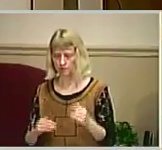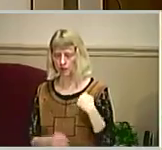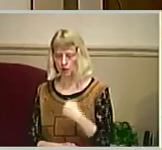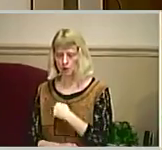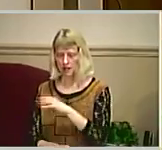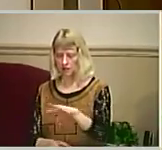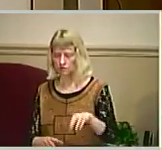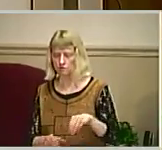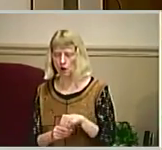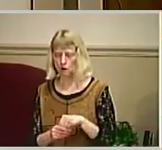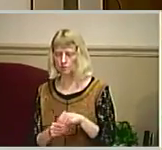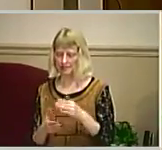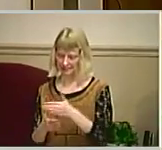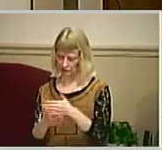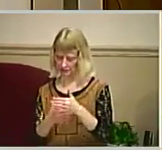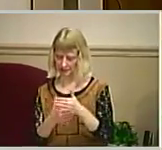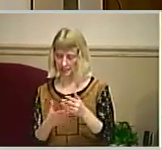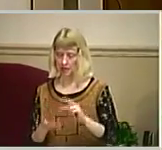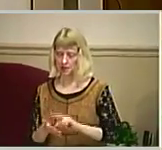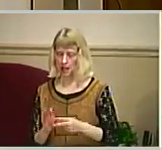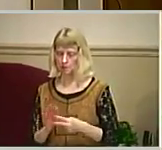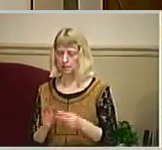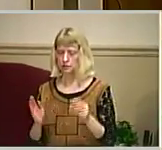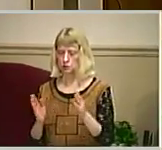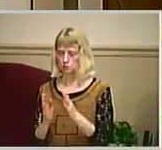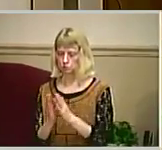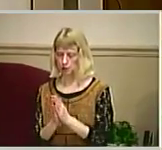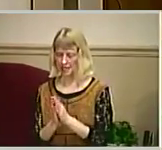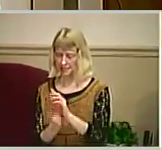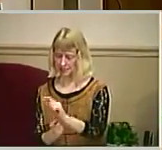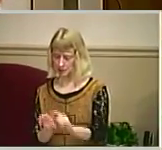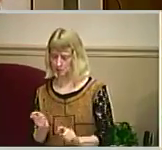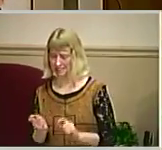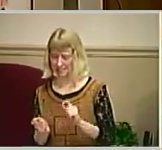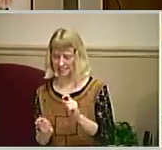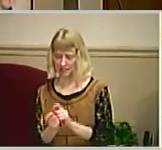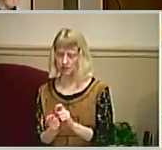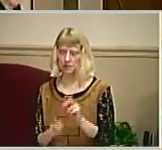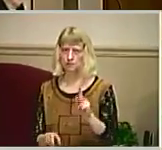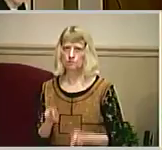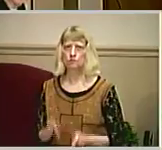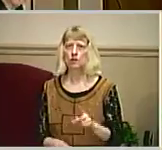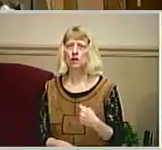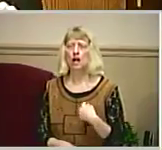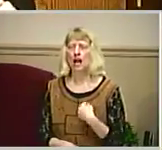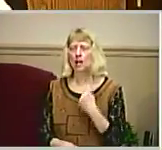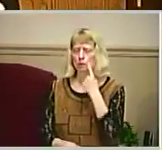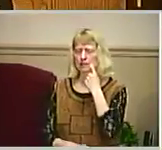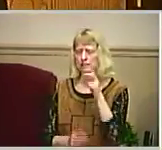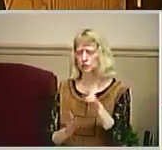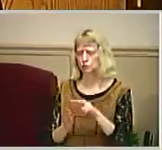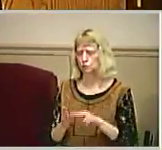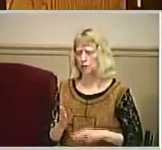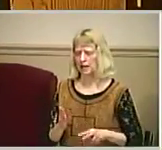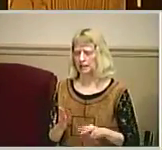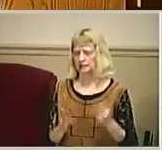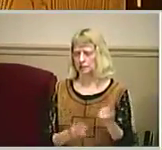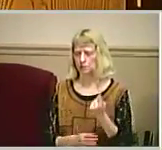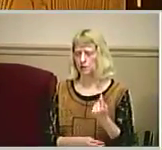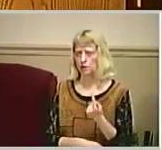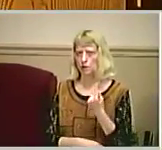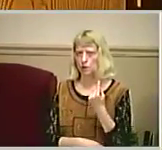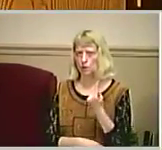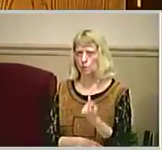be involved with intercessions. That means praying specifically for others. I read an article just recently that said that